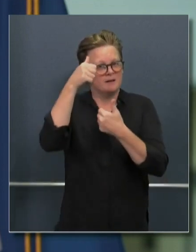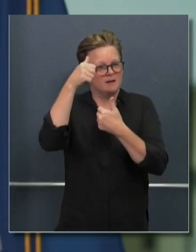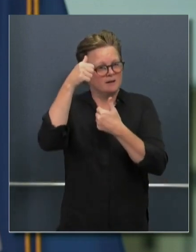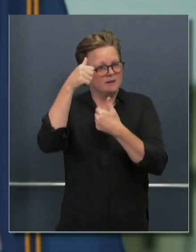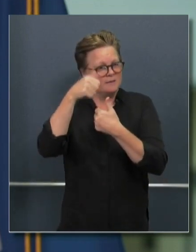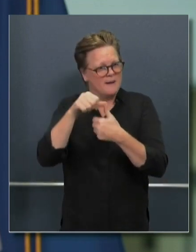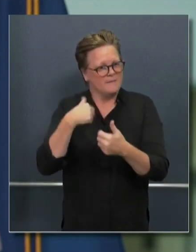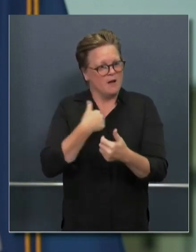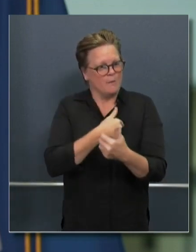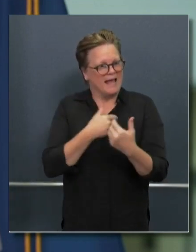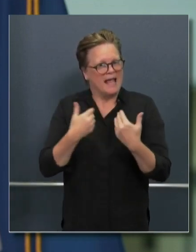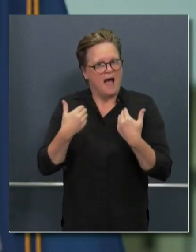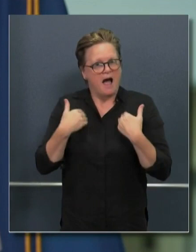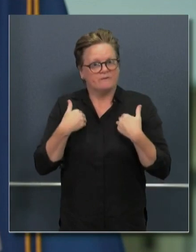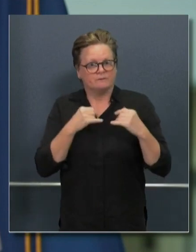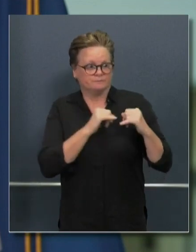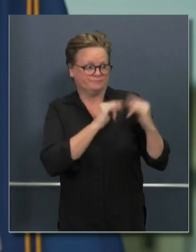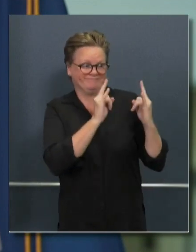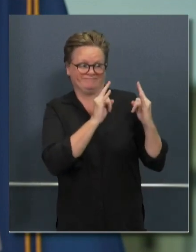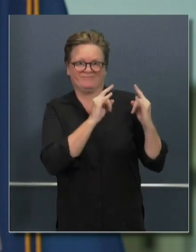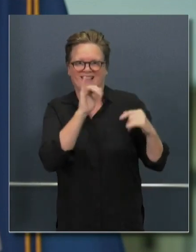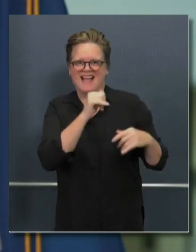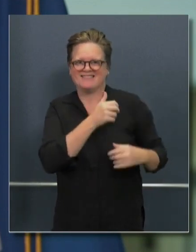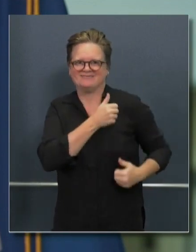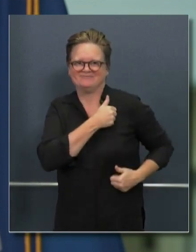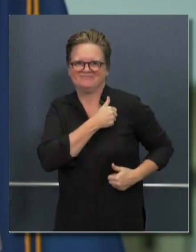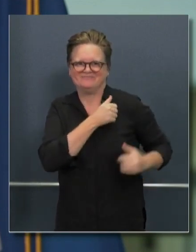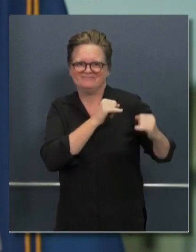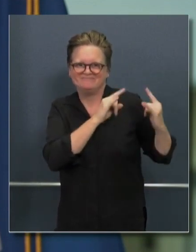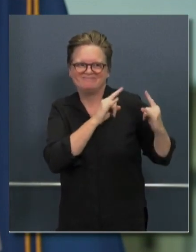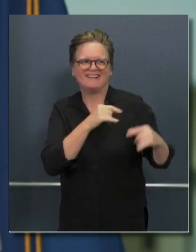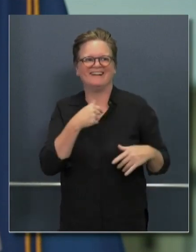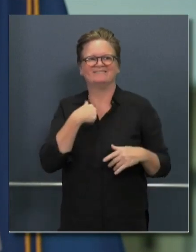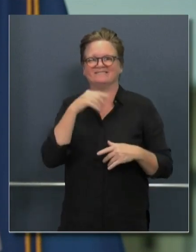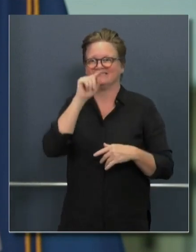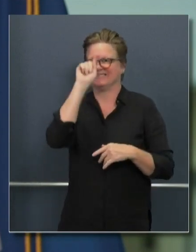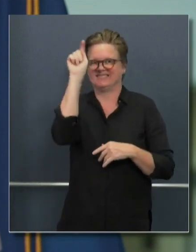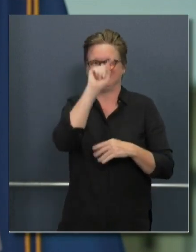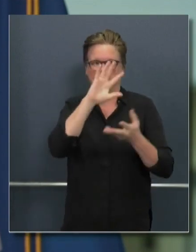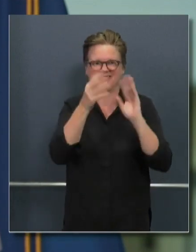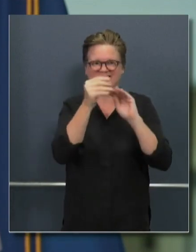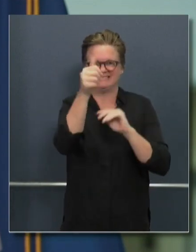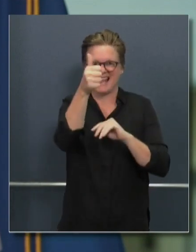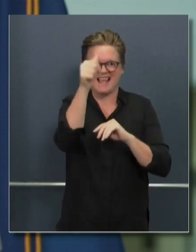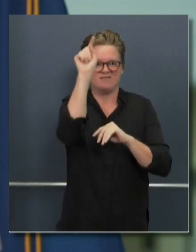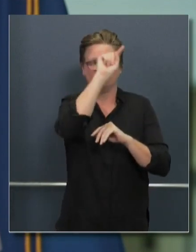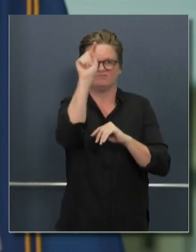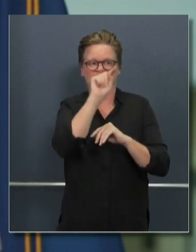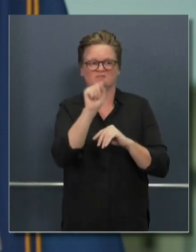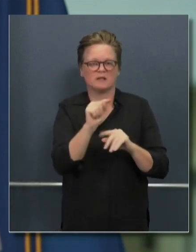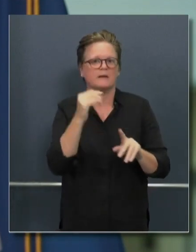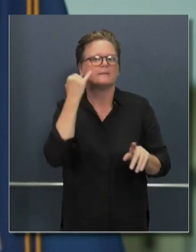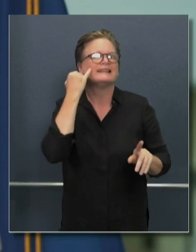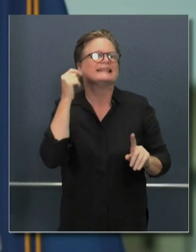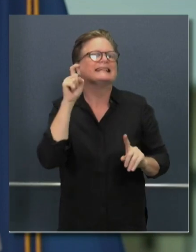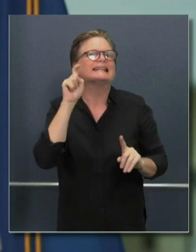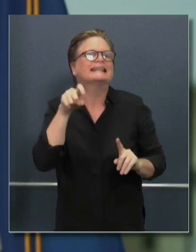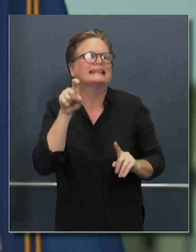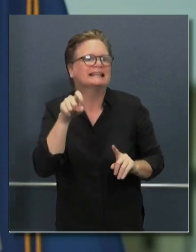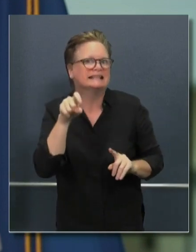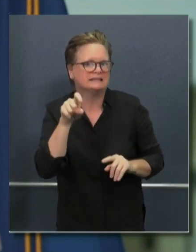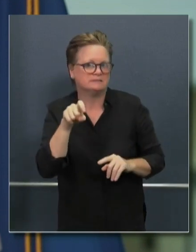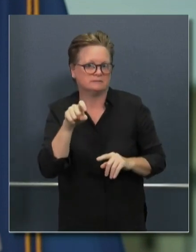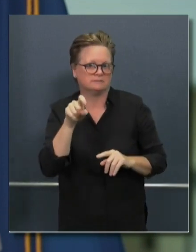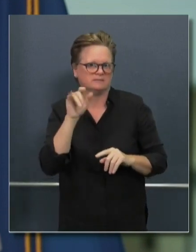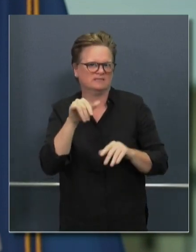exist pre-pandemic that now are available for use of those counties if conditions change. You may have